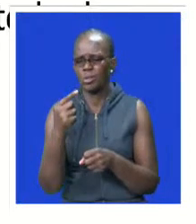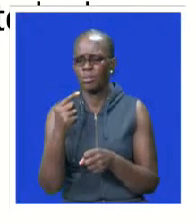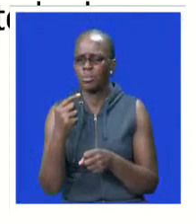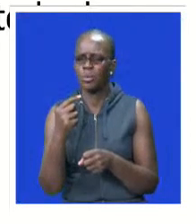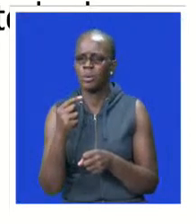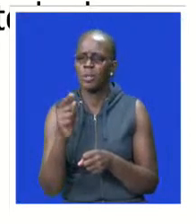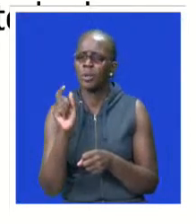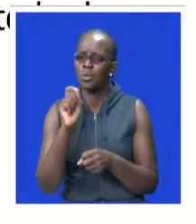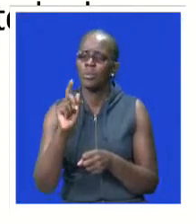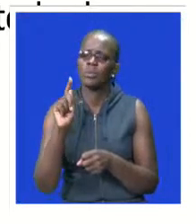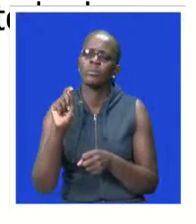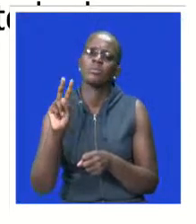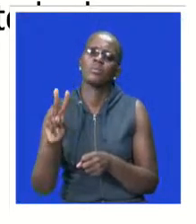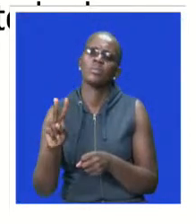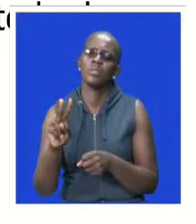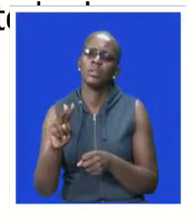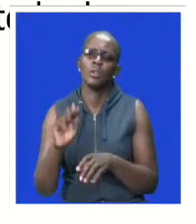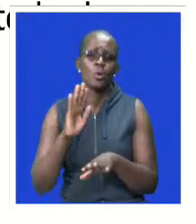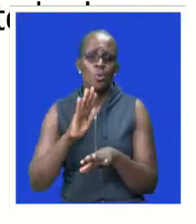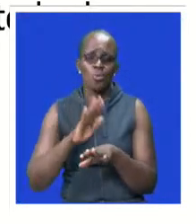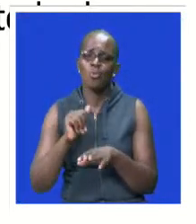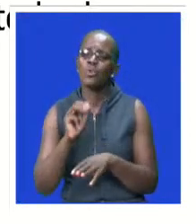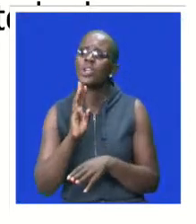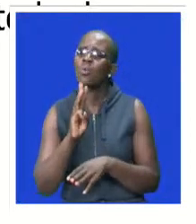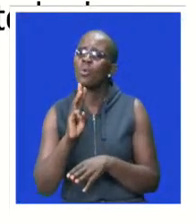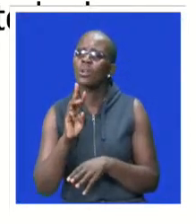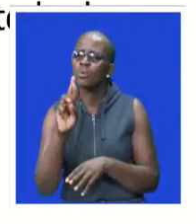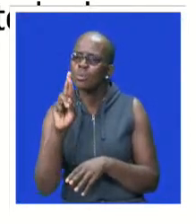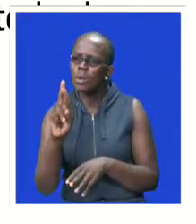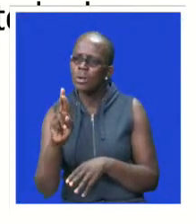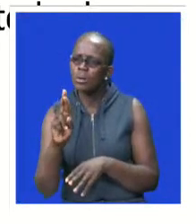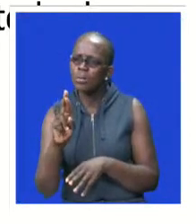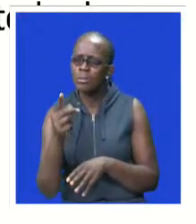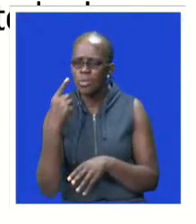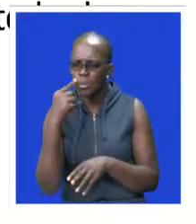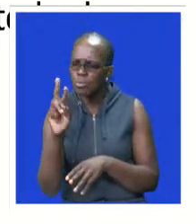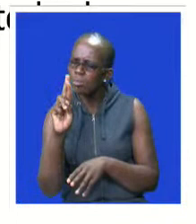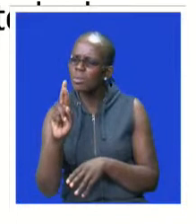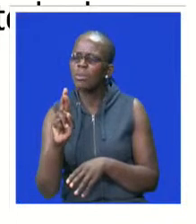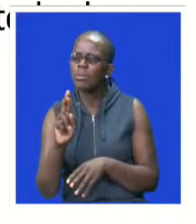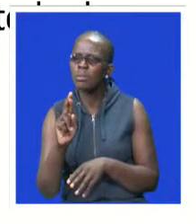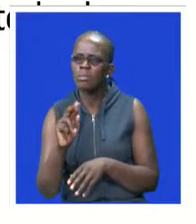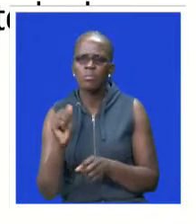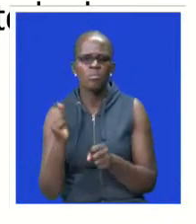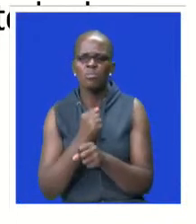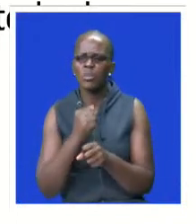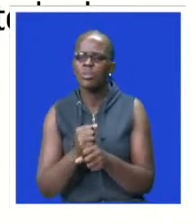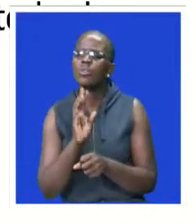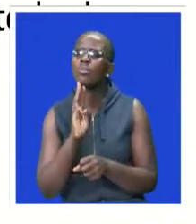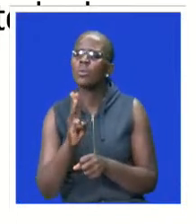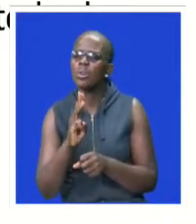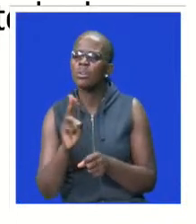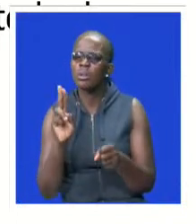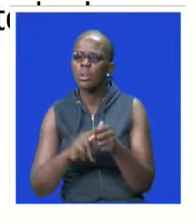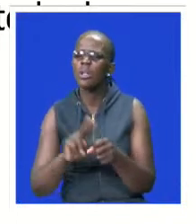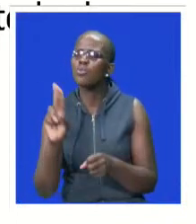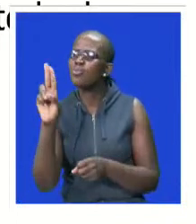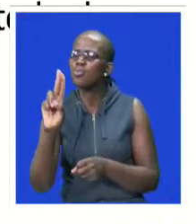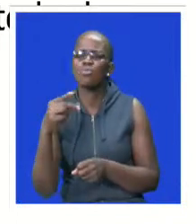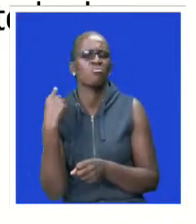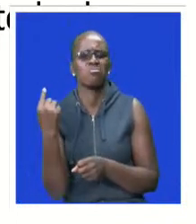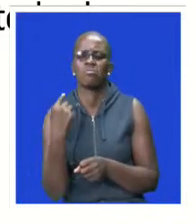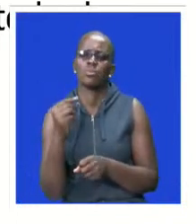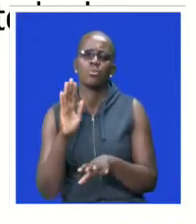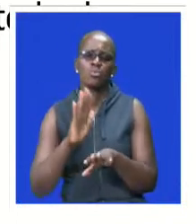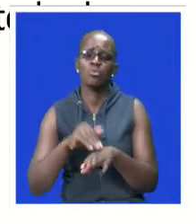this is just a letter, it's not a word. So this again is a letter, you, it's not a word. So I can see what I see, a consonant sound there. I